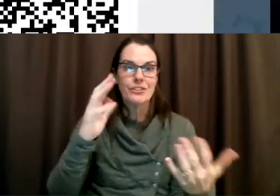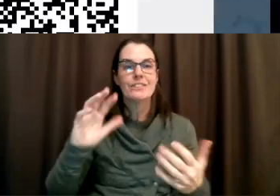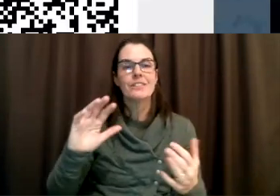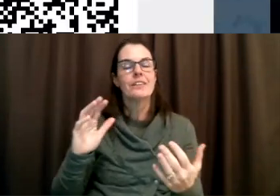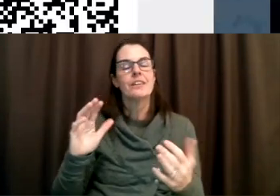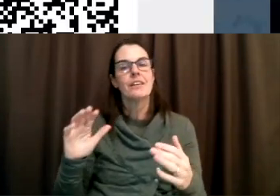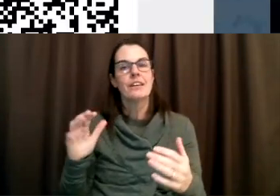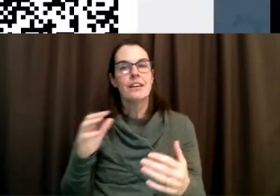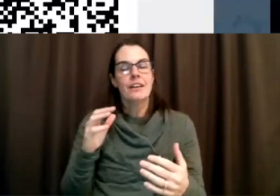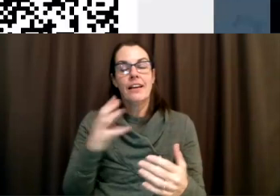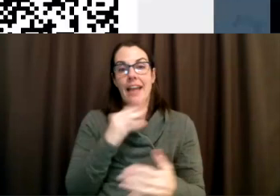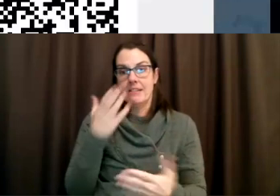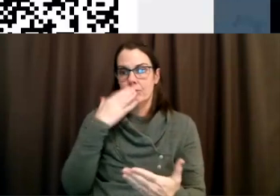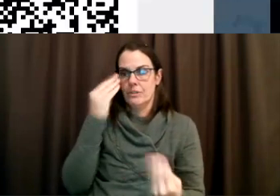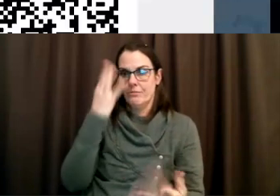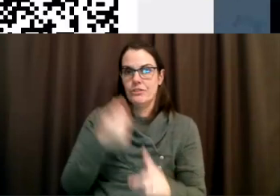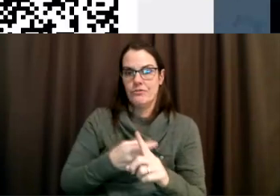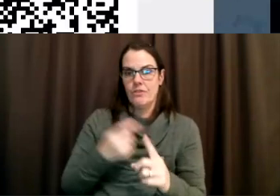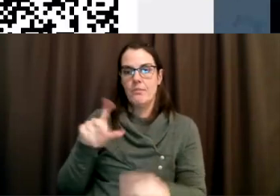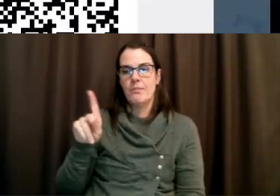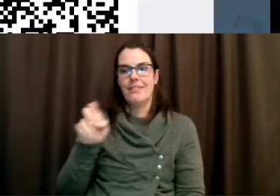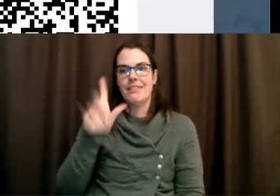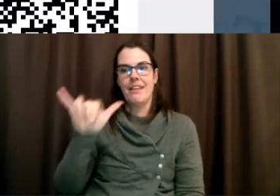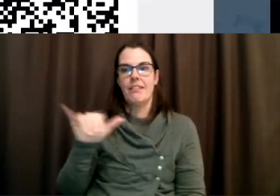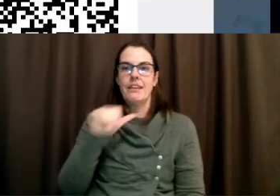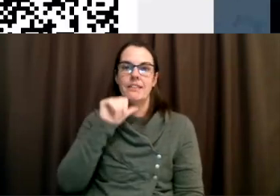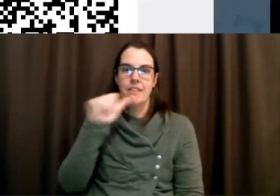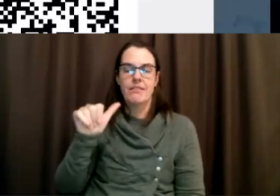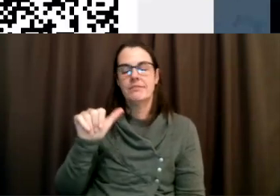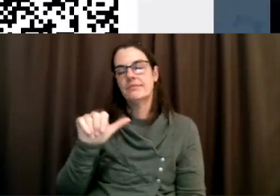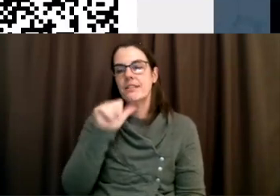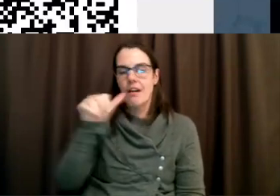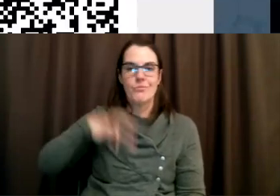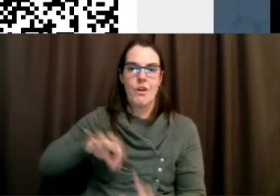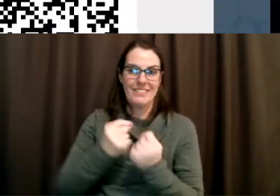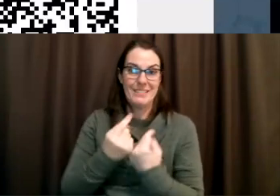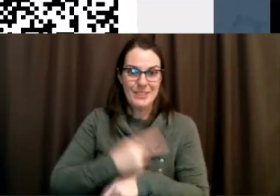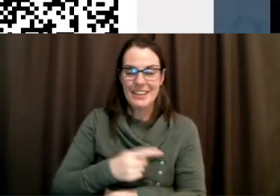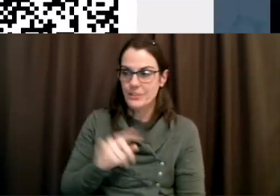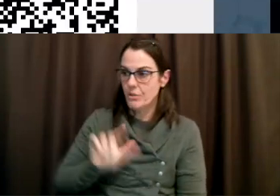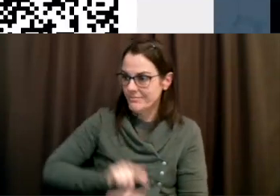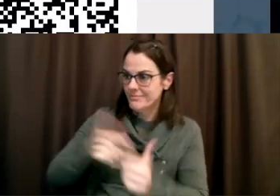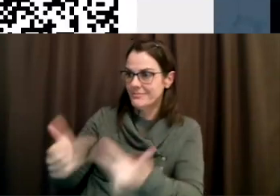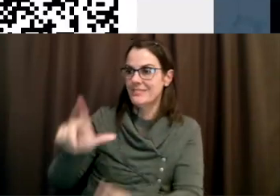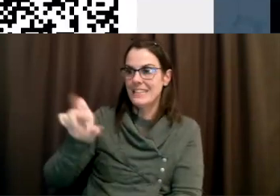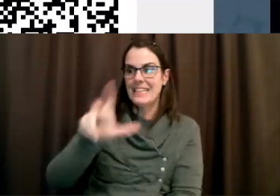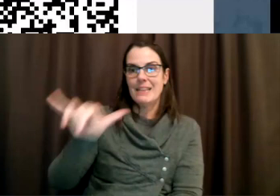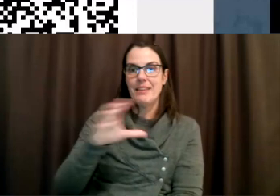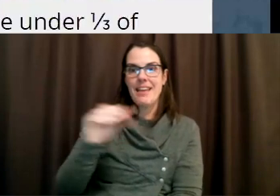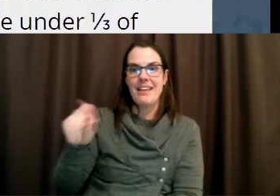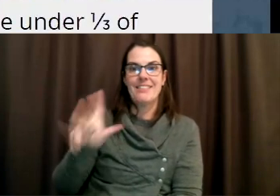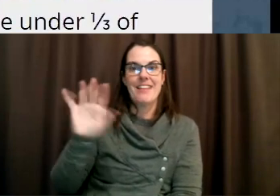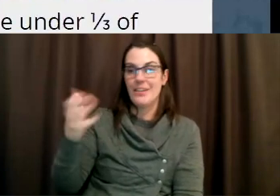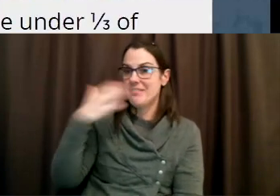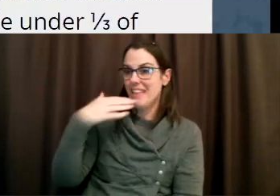team today. So with that, I'll hand it off to Libby and Kyle to take it away for today's presentation. Thanks, you